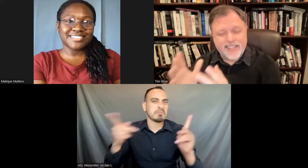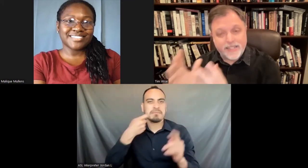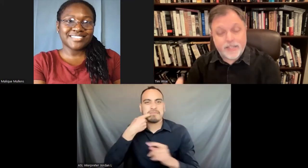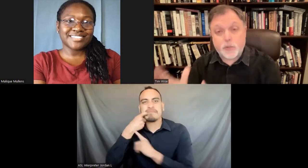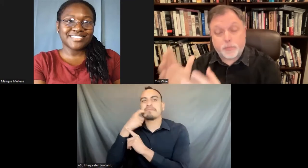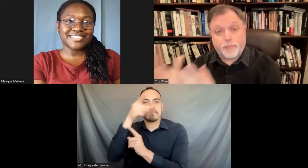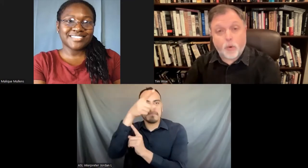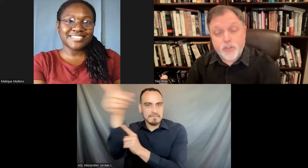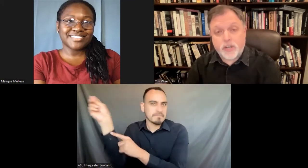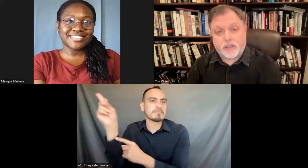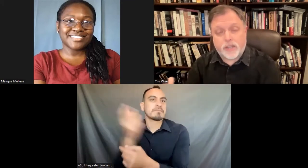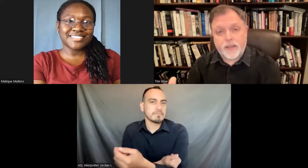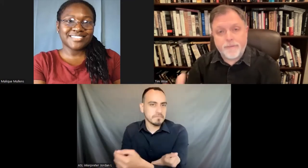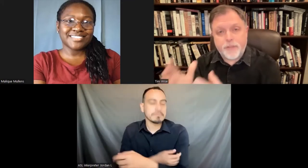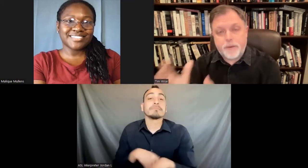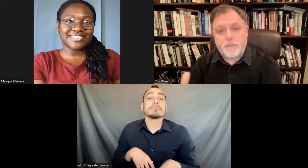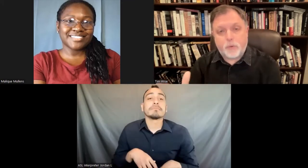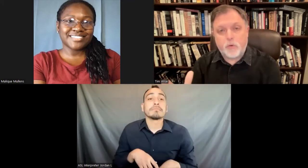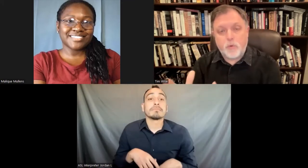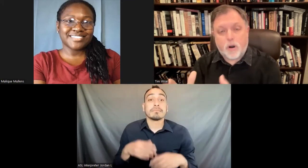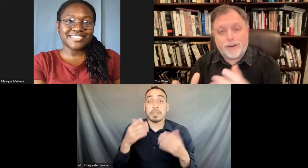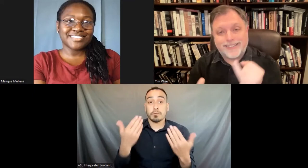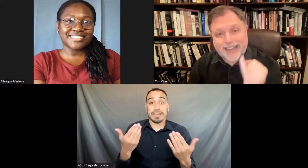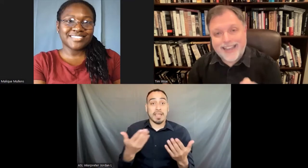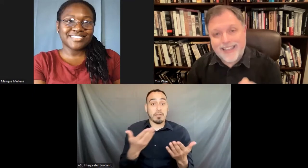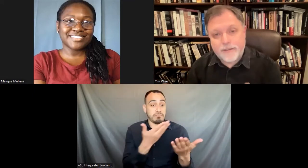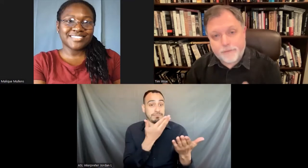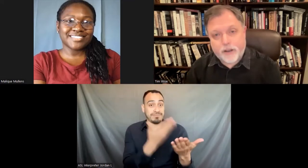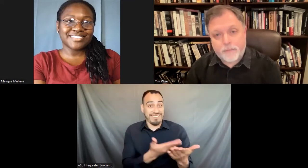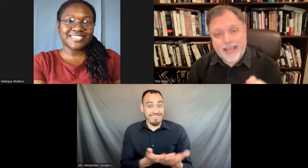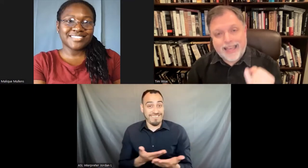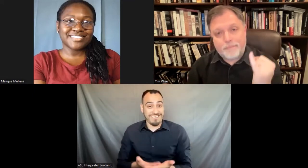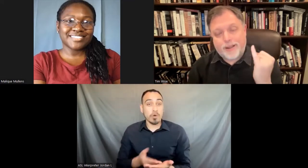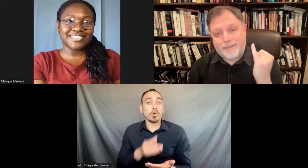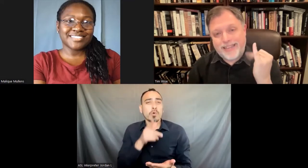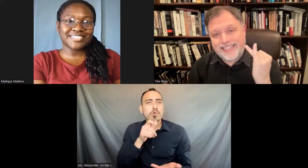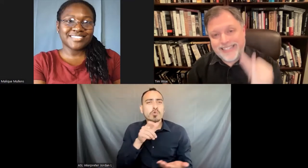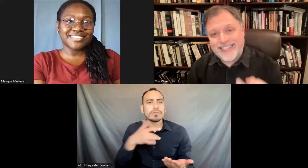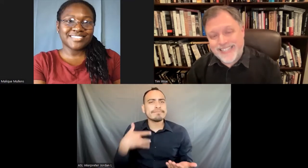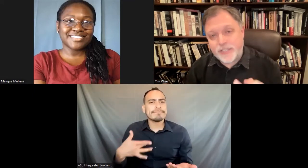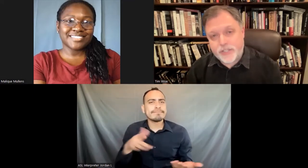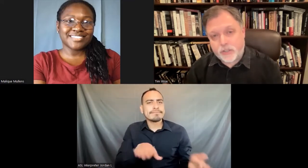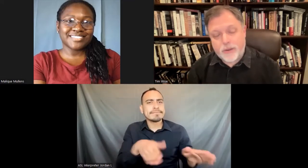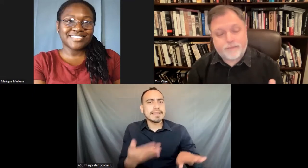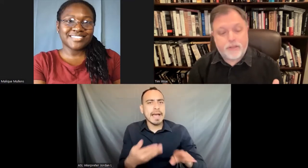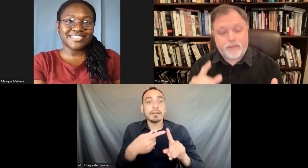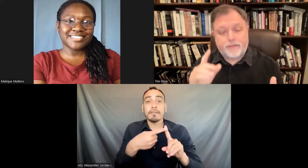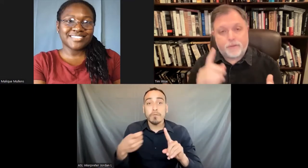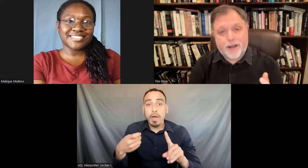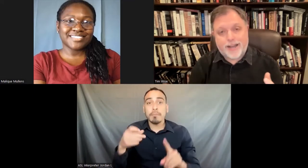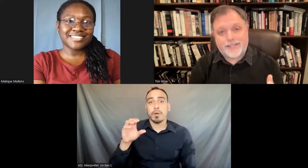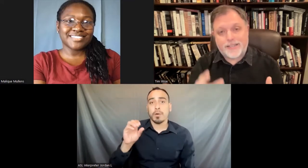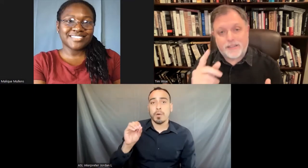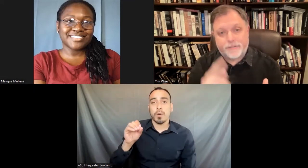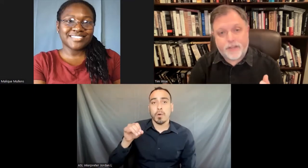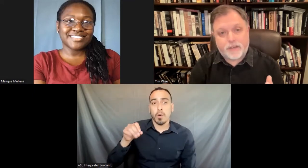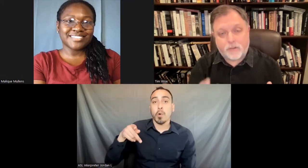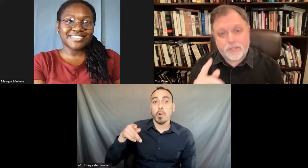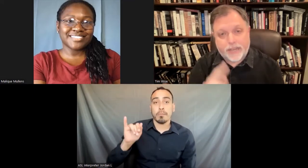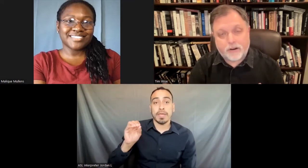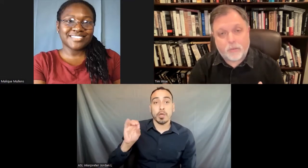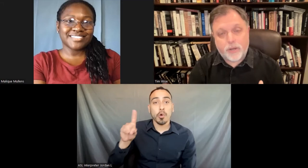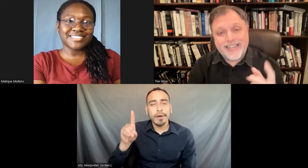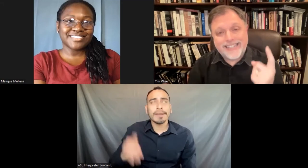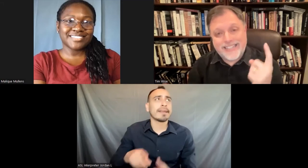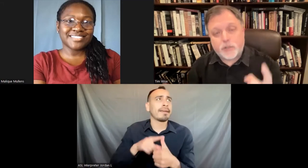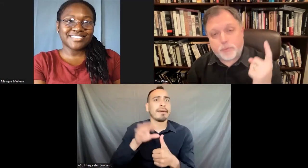data, disproportionately, the people who are dying from and becoming addicted to everything from oxy to fentanyl